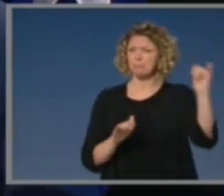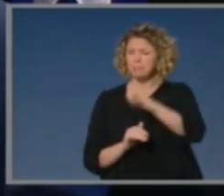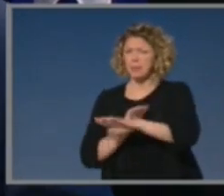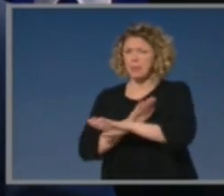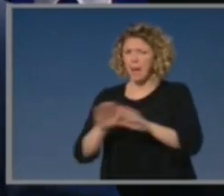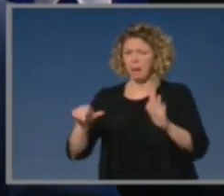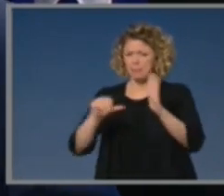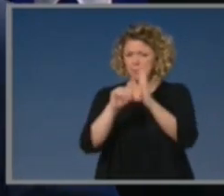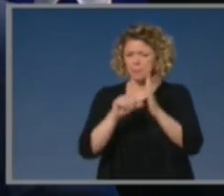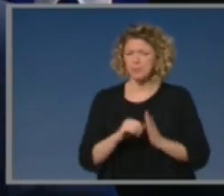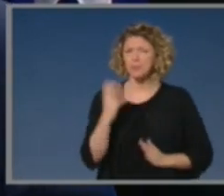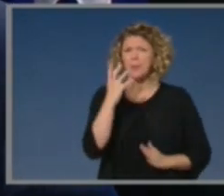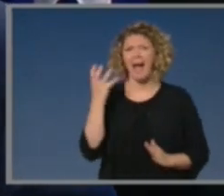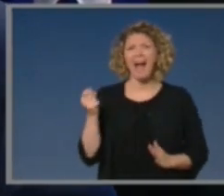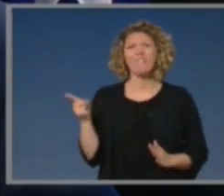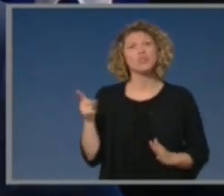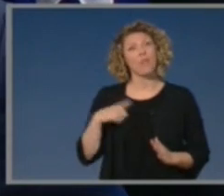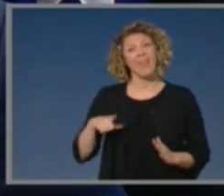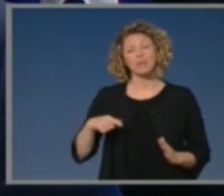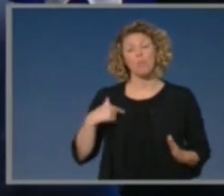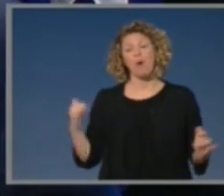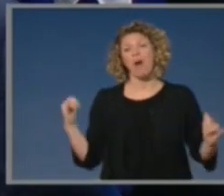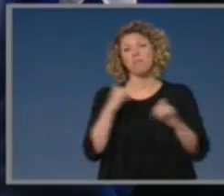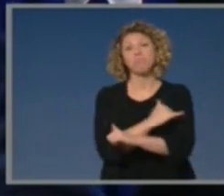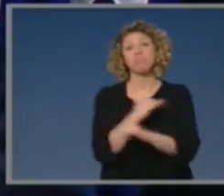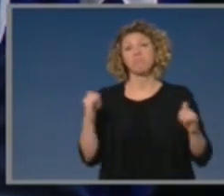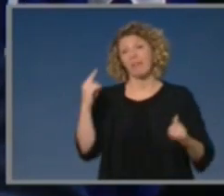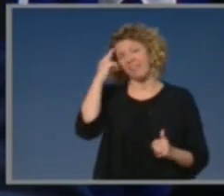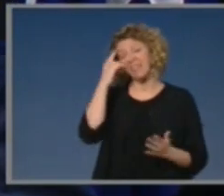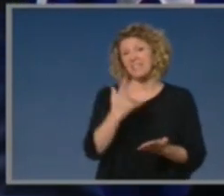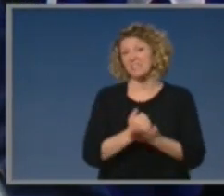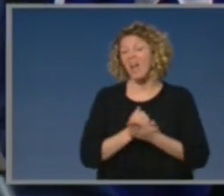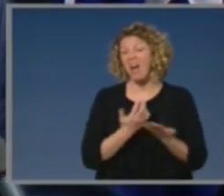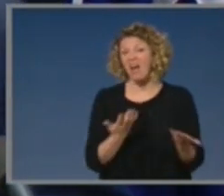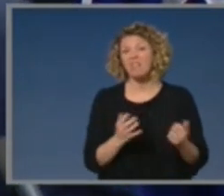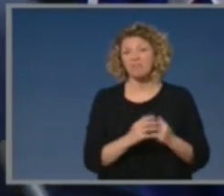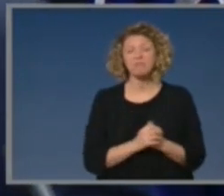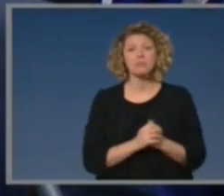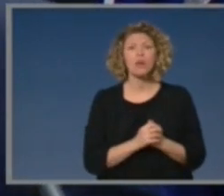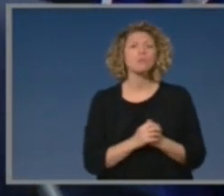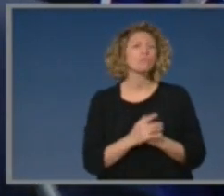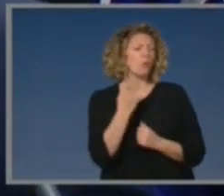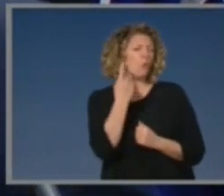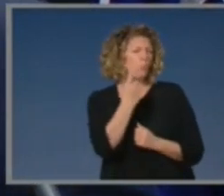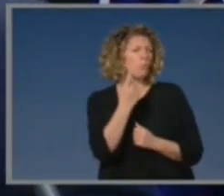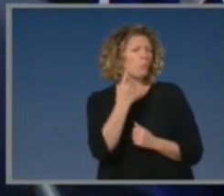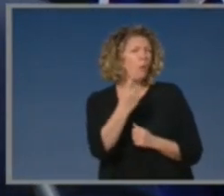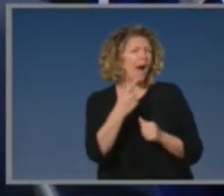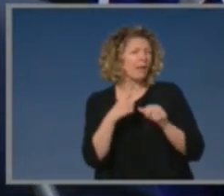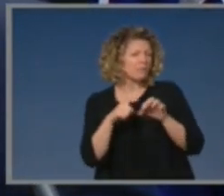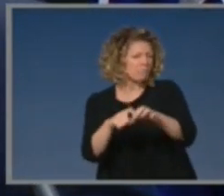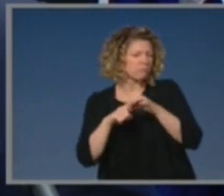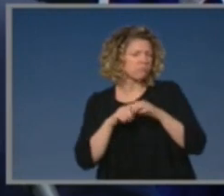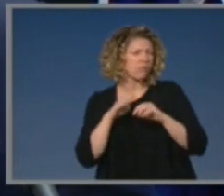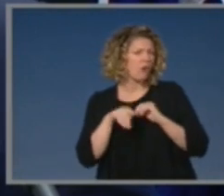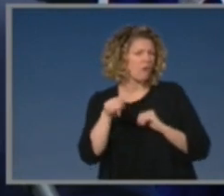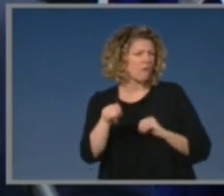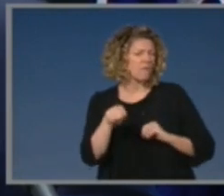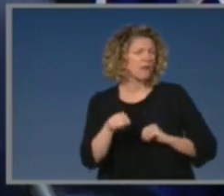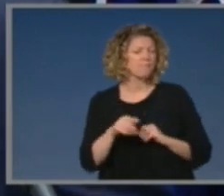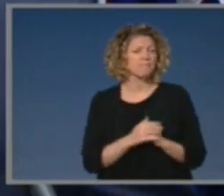so it's the obvious place to start. I'm just mindful of the answer Mr Power just gave, but if we just press a bit further, if this toolkit